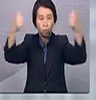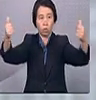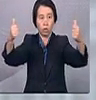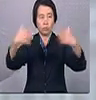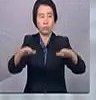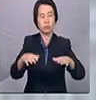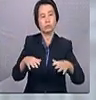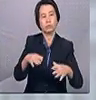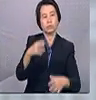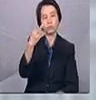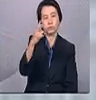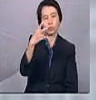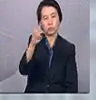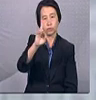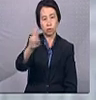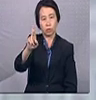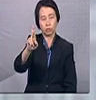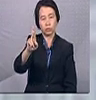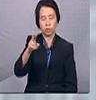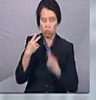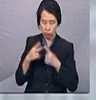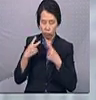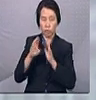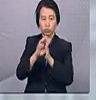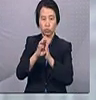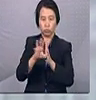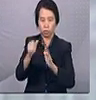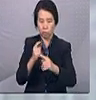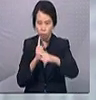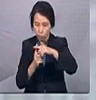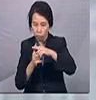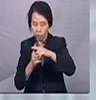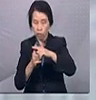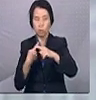17,012 sample has been taken. And the positive so far that we have,